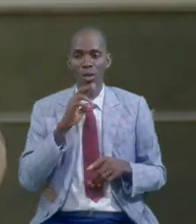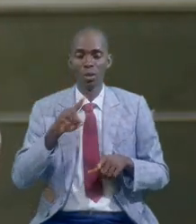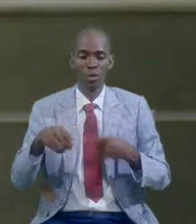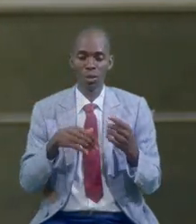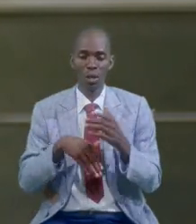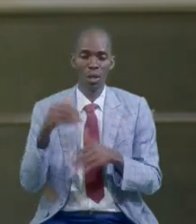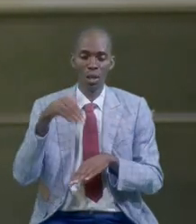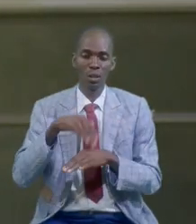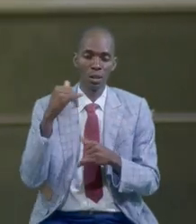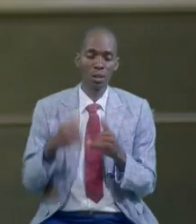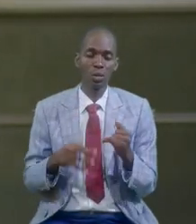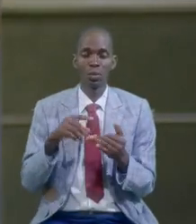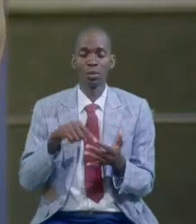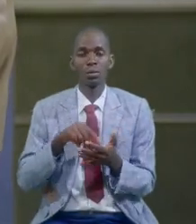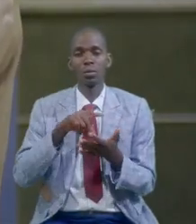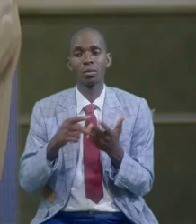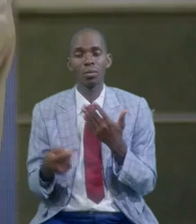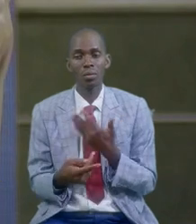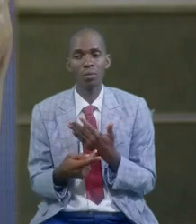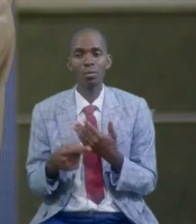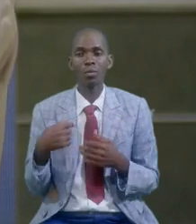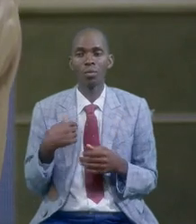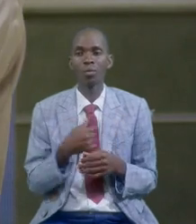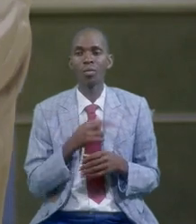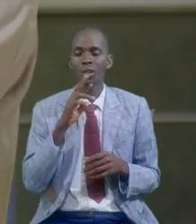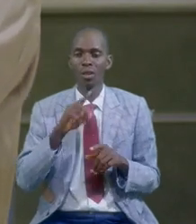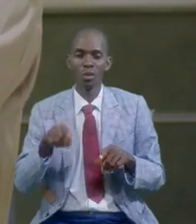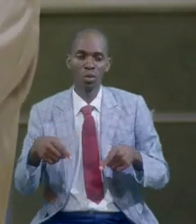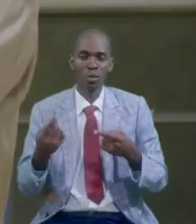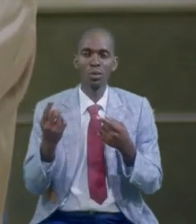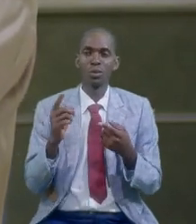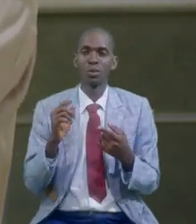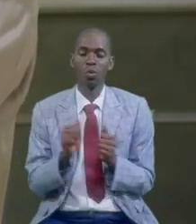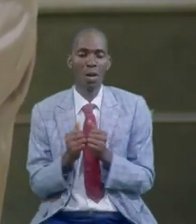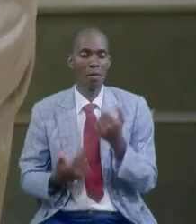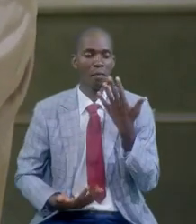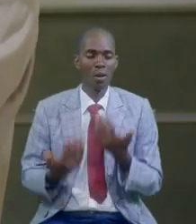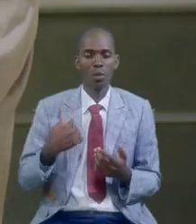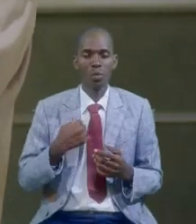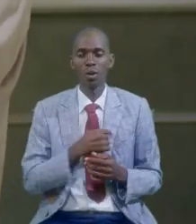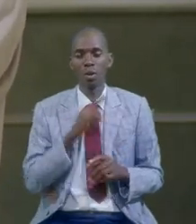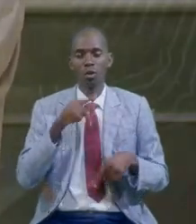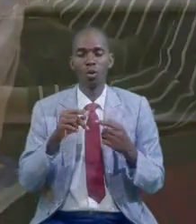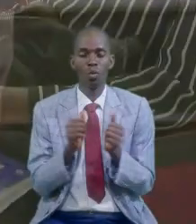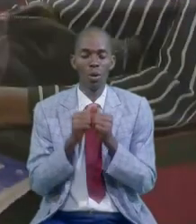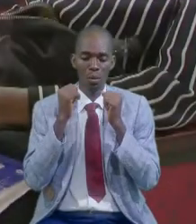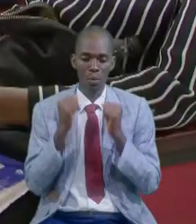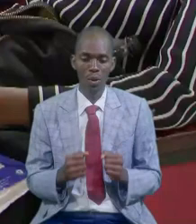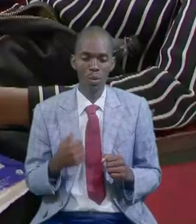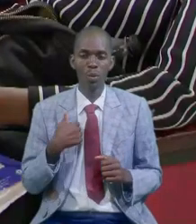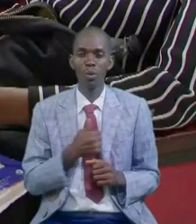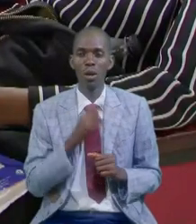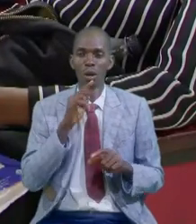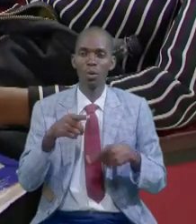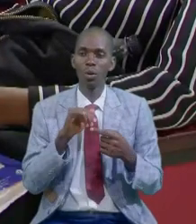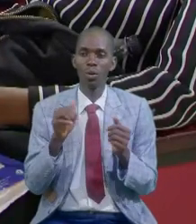conference. We're going with fire. We're going with power. We're going with